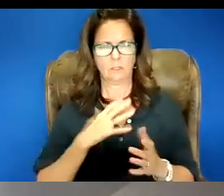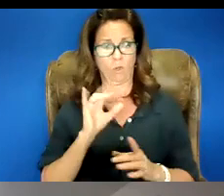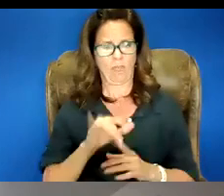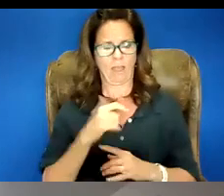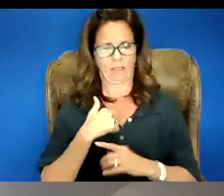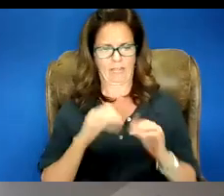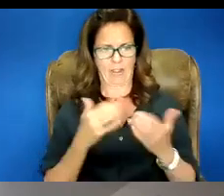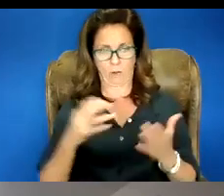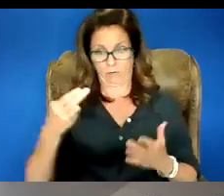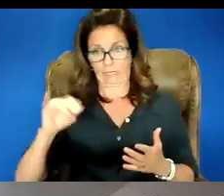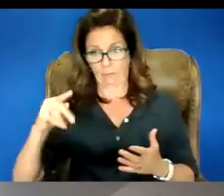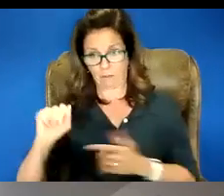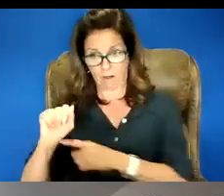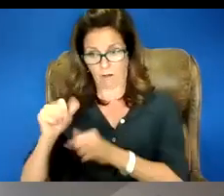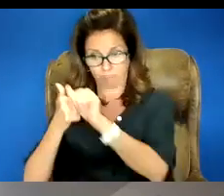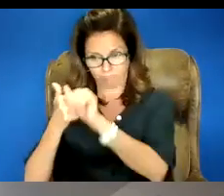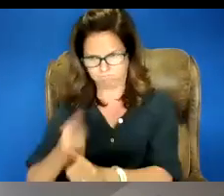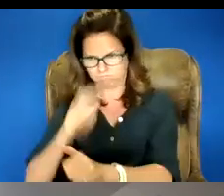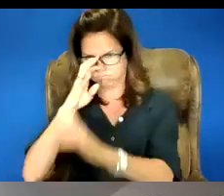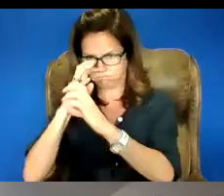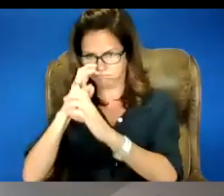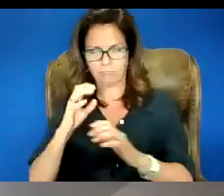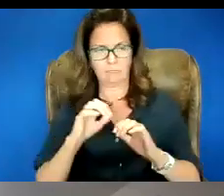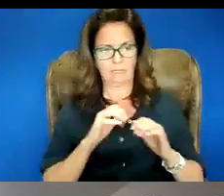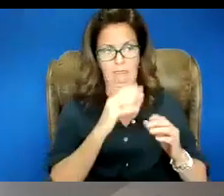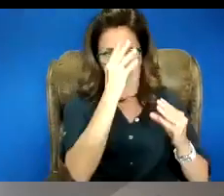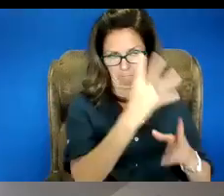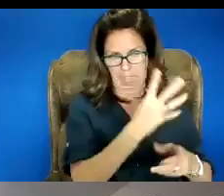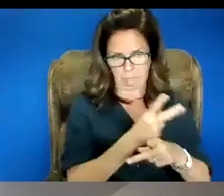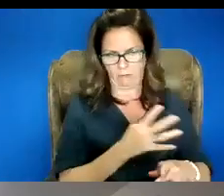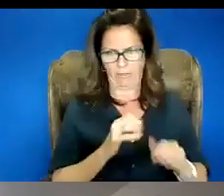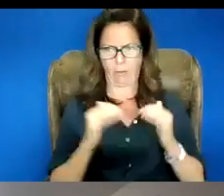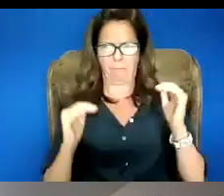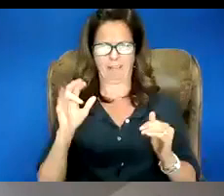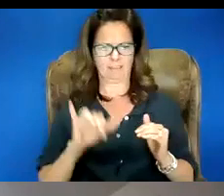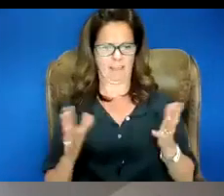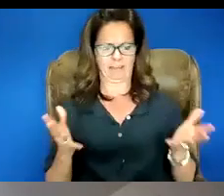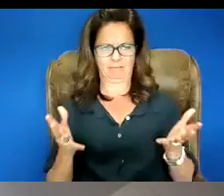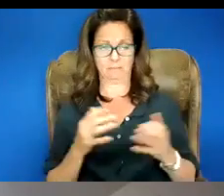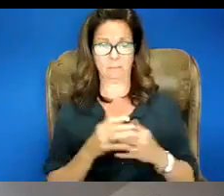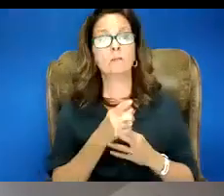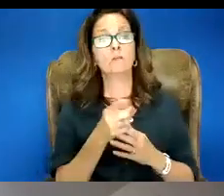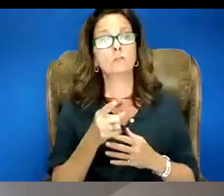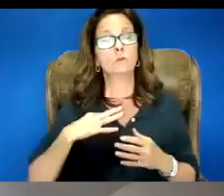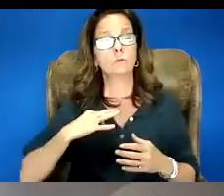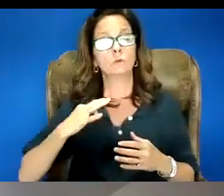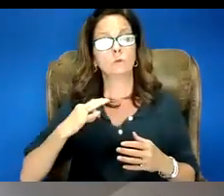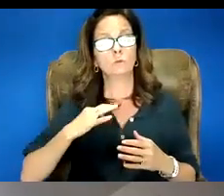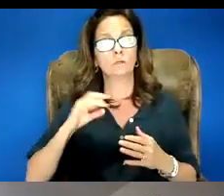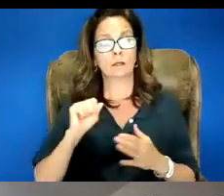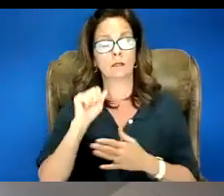HIPAA is where you submit your application, that's a HIPAA